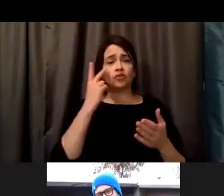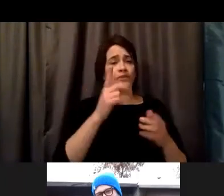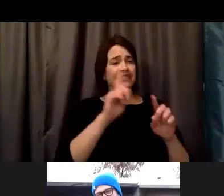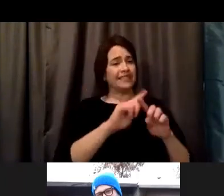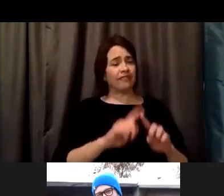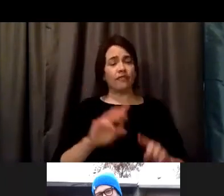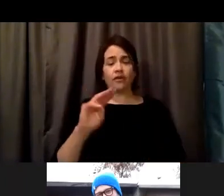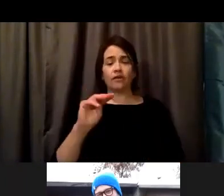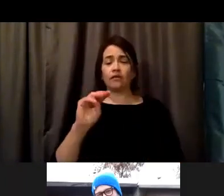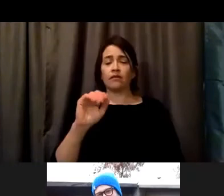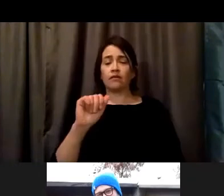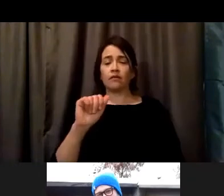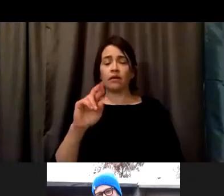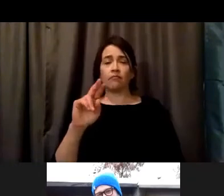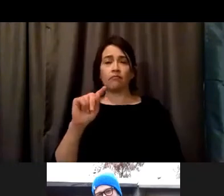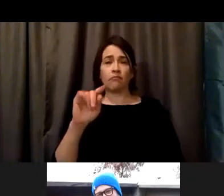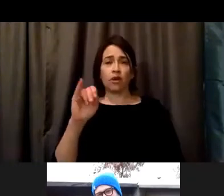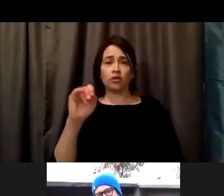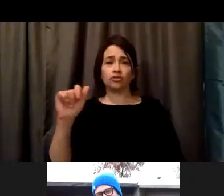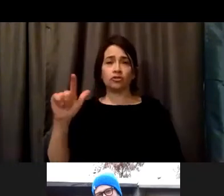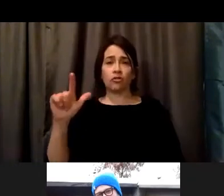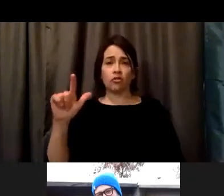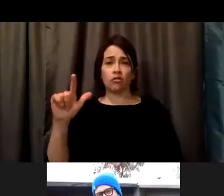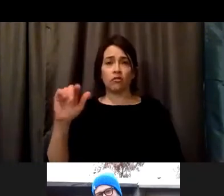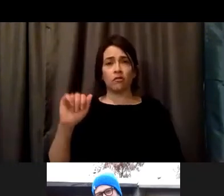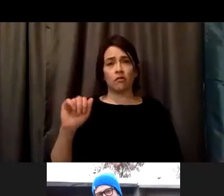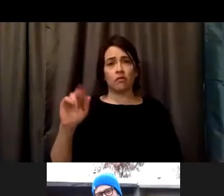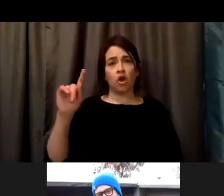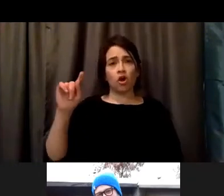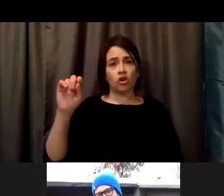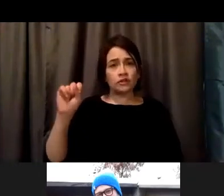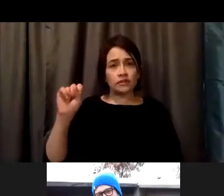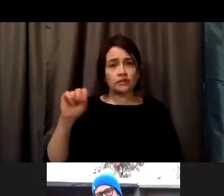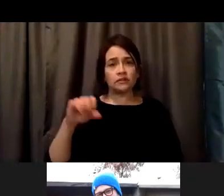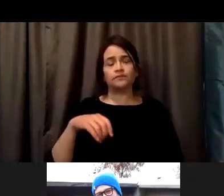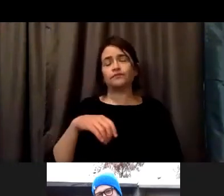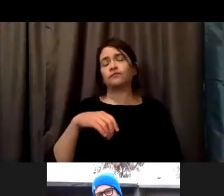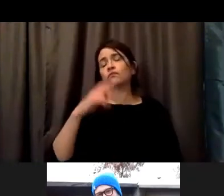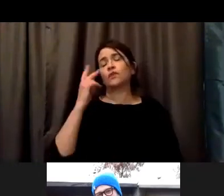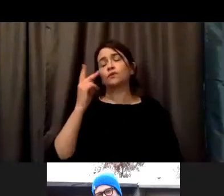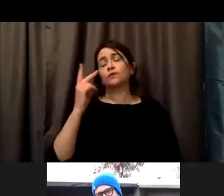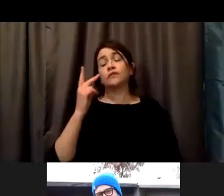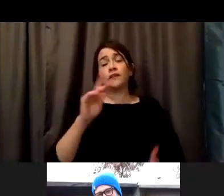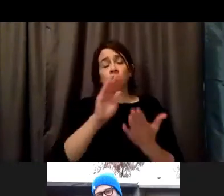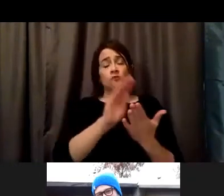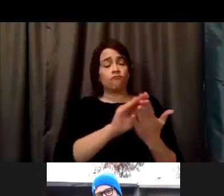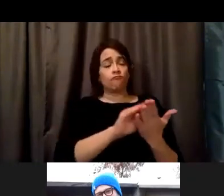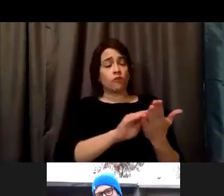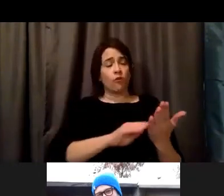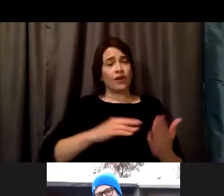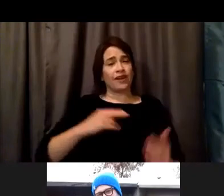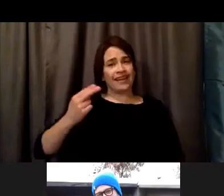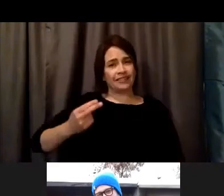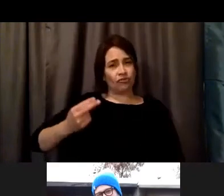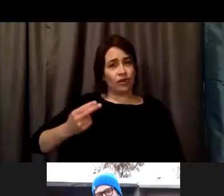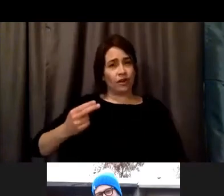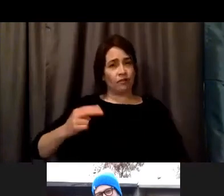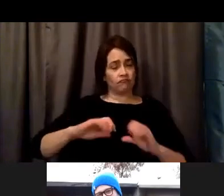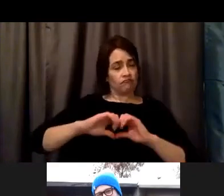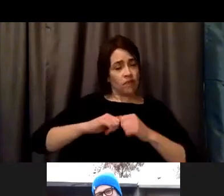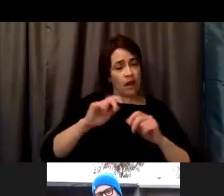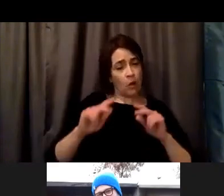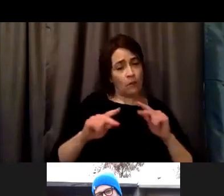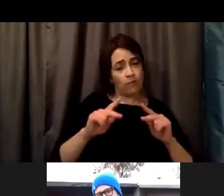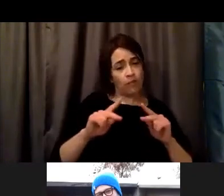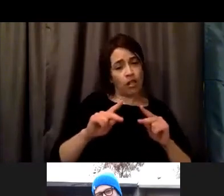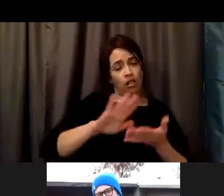recorded history on how people prepared food. You see the entire storyline of where these Cambodian